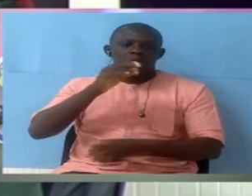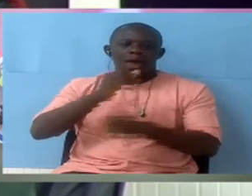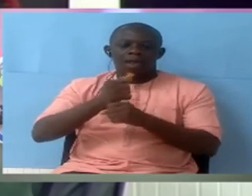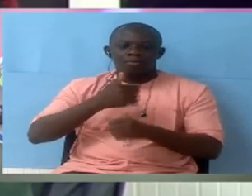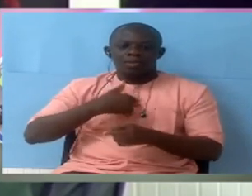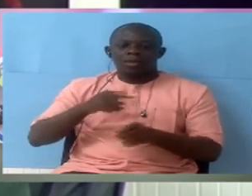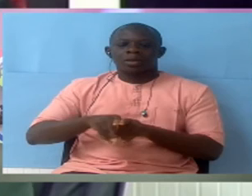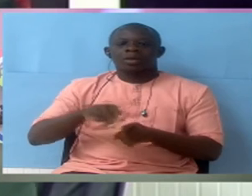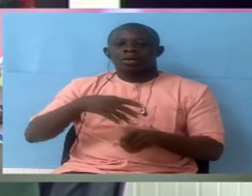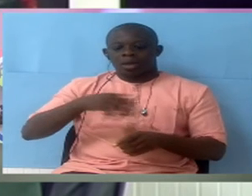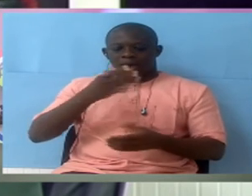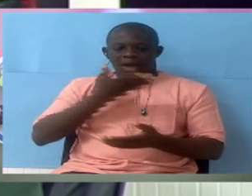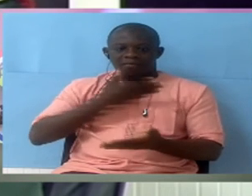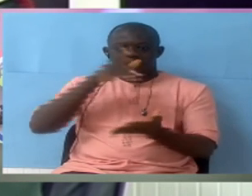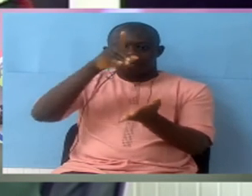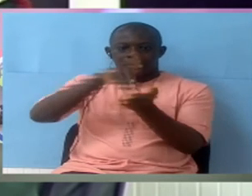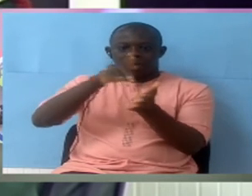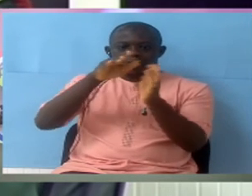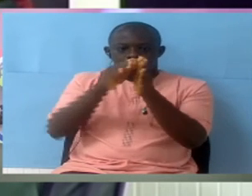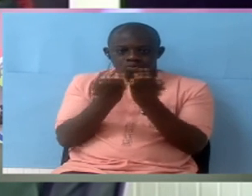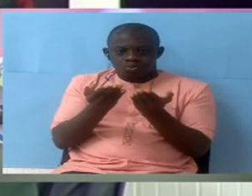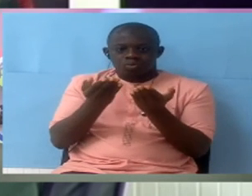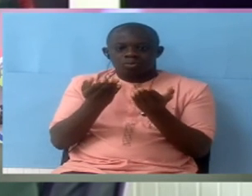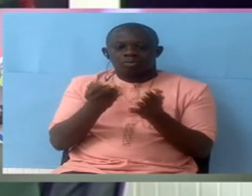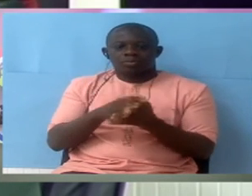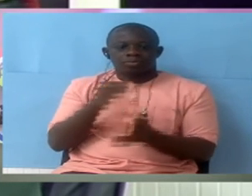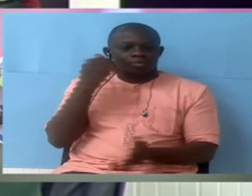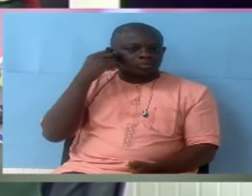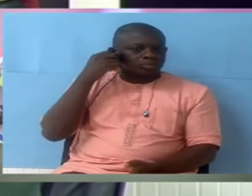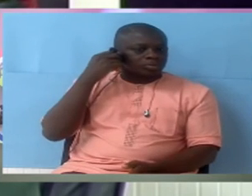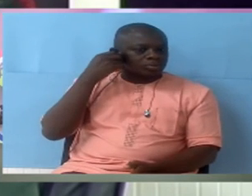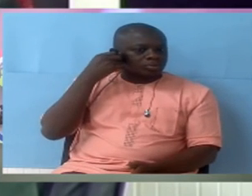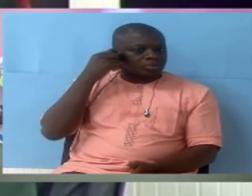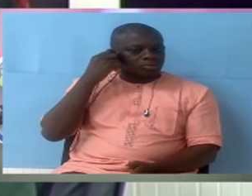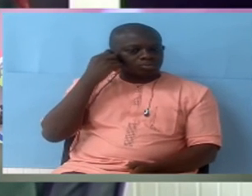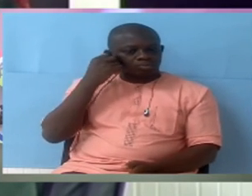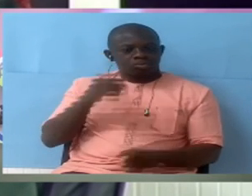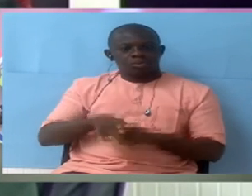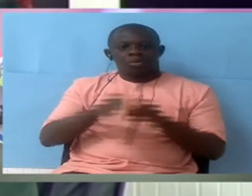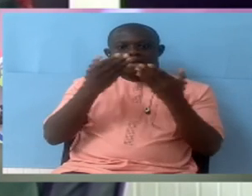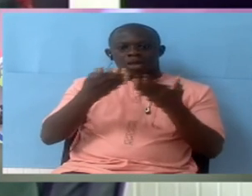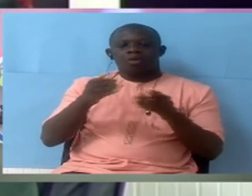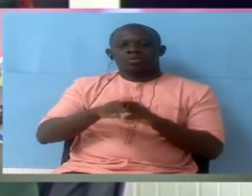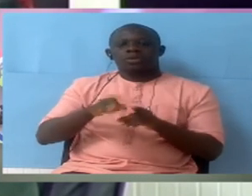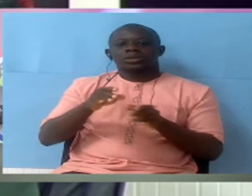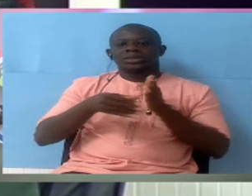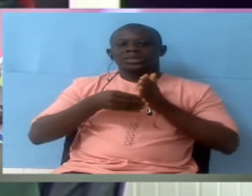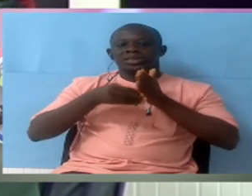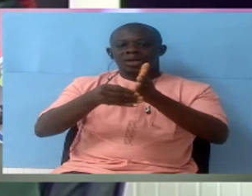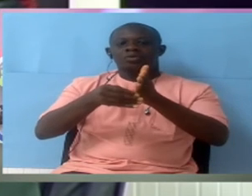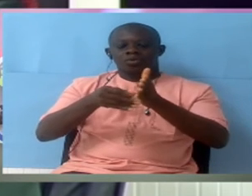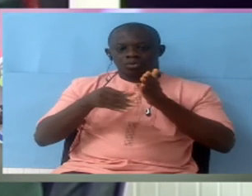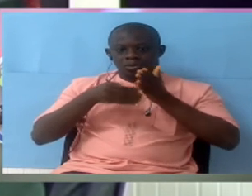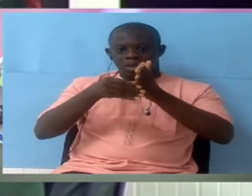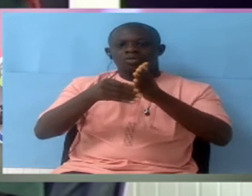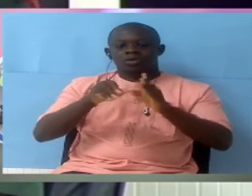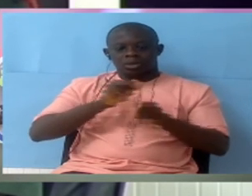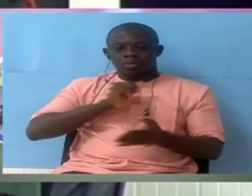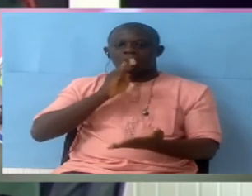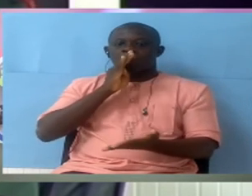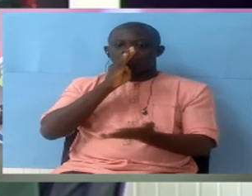nak ko xamne dafa warona am passport domi suma mbokala. So the director promised me on